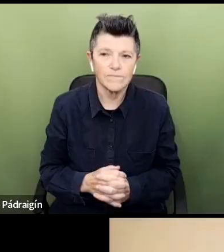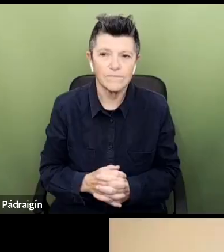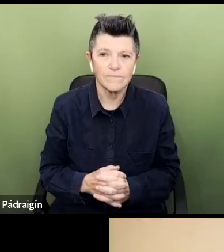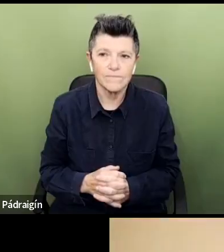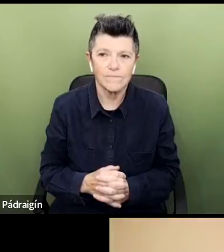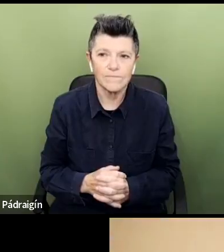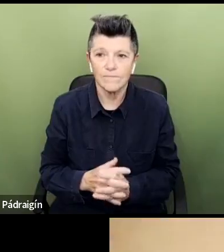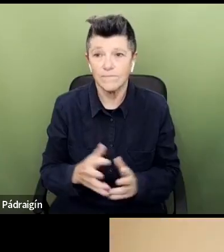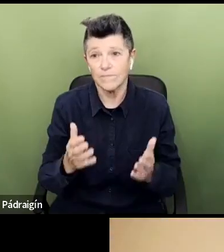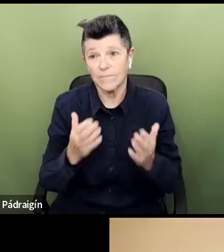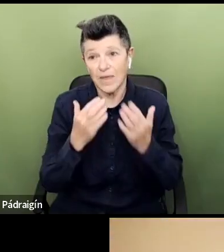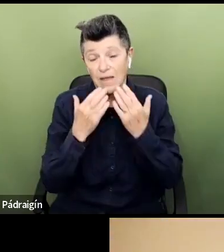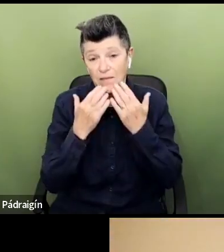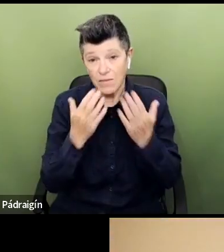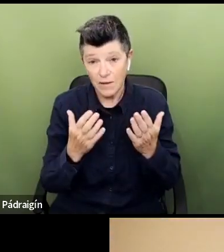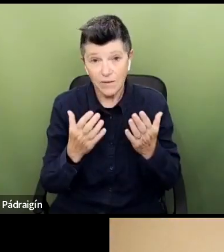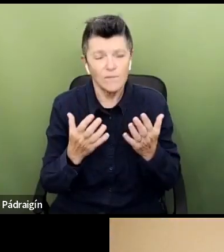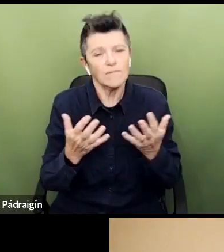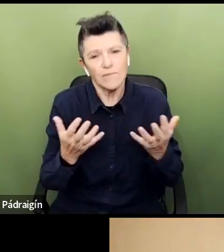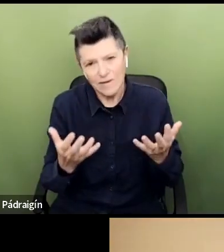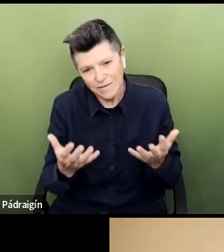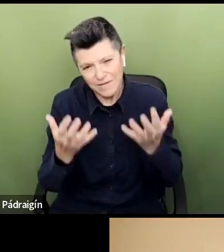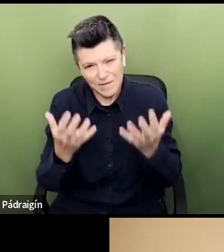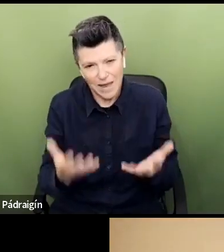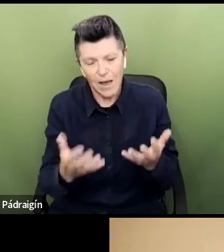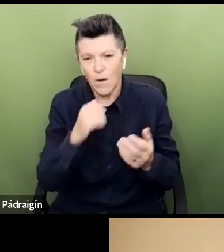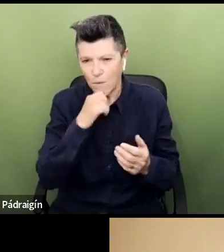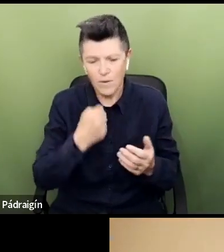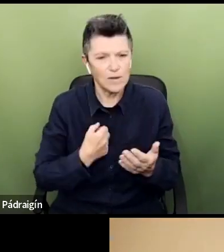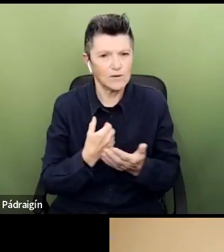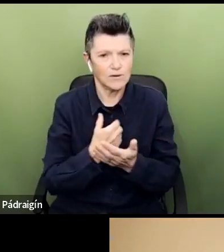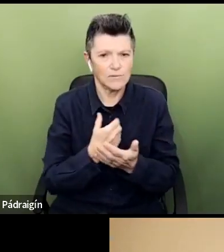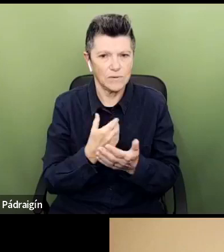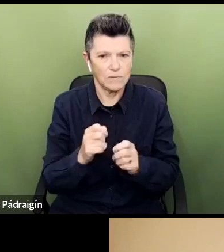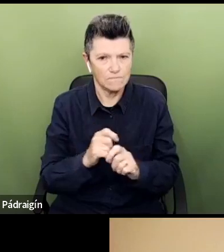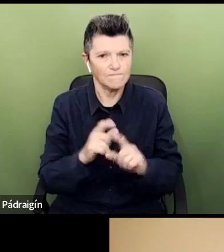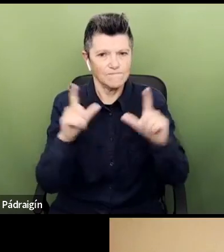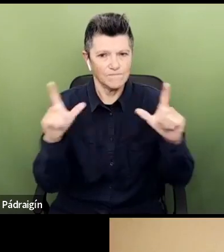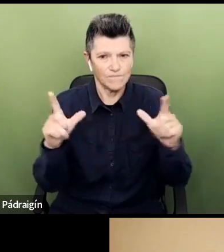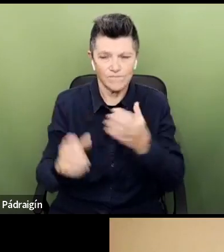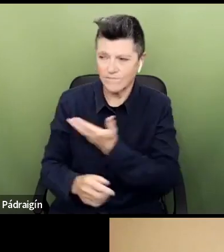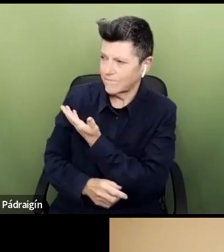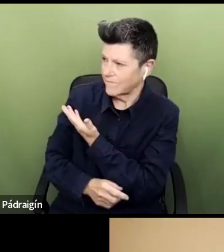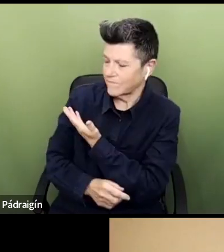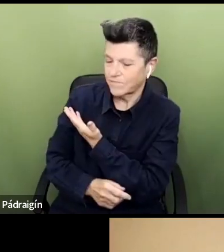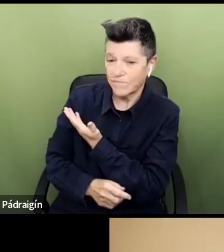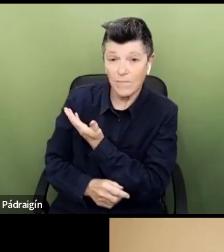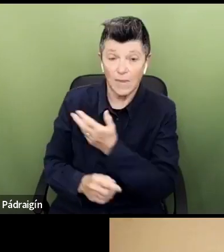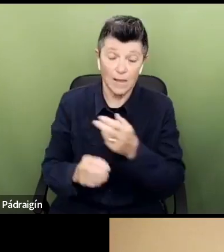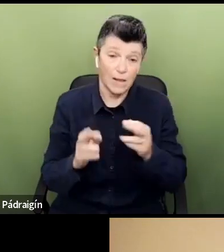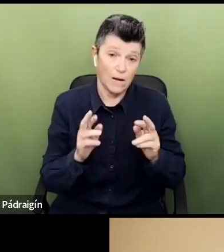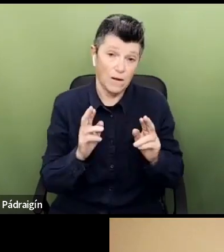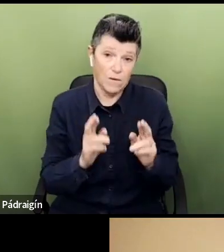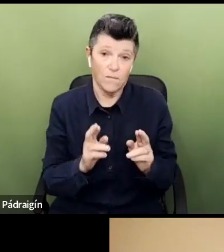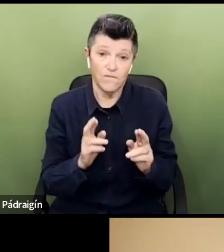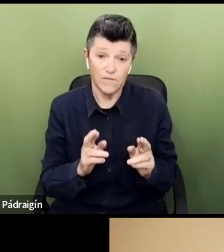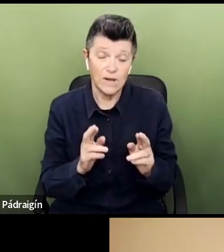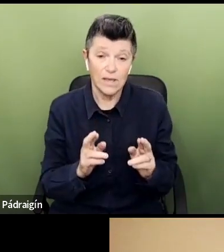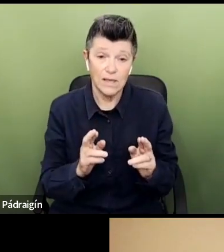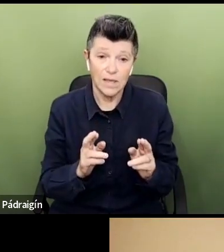Thank you. So I will now share the screen, and hopefully